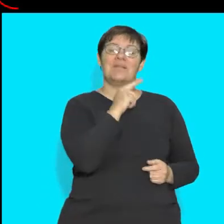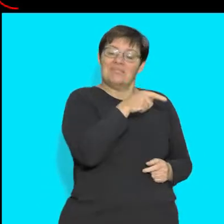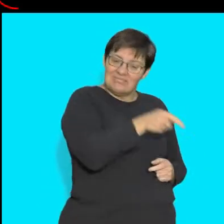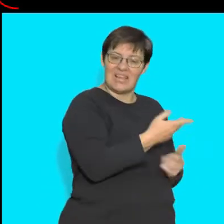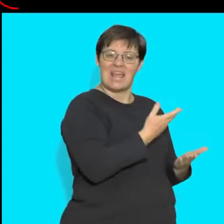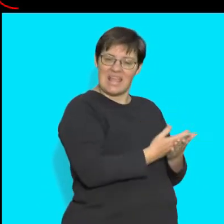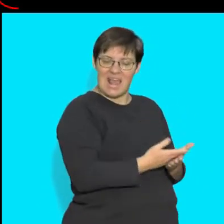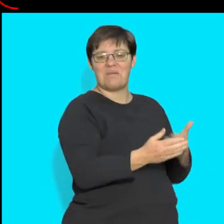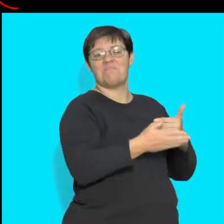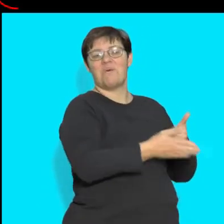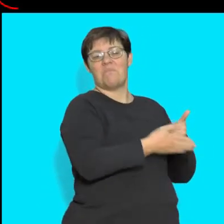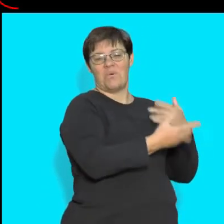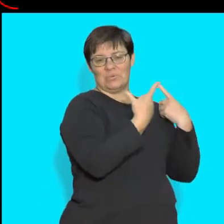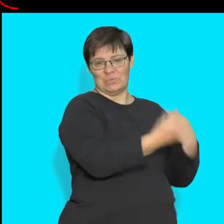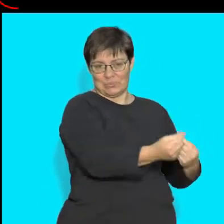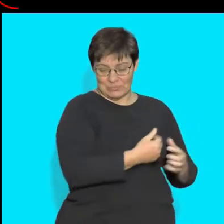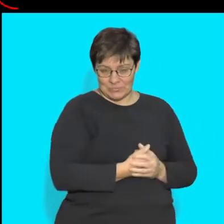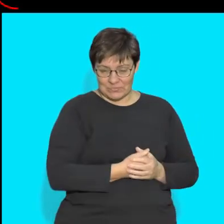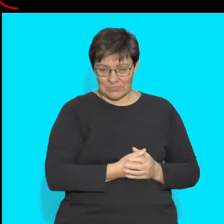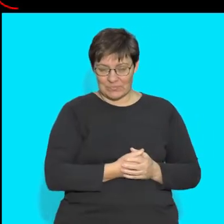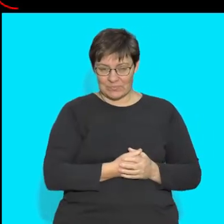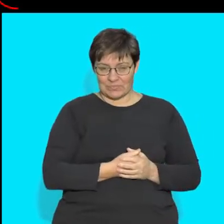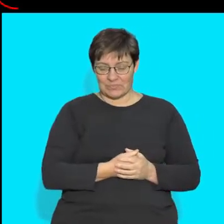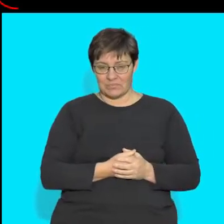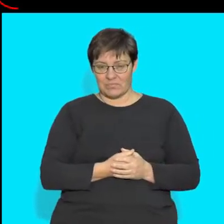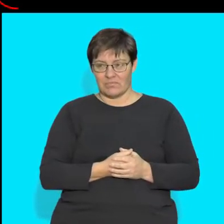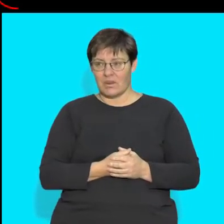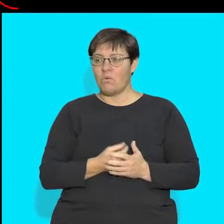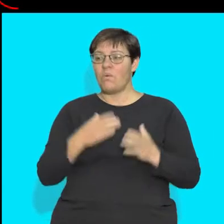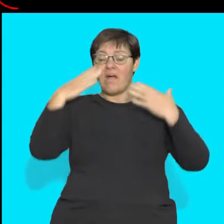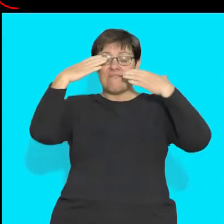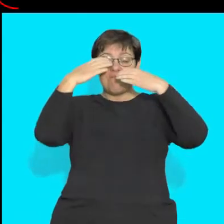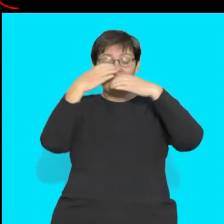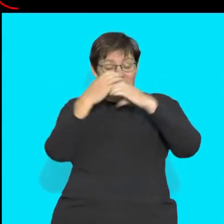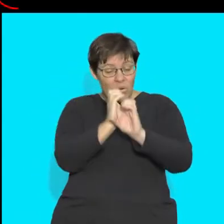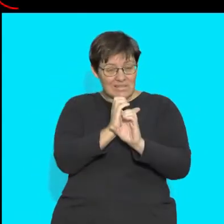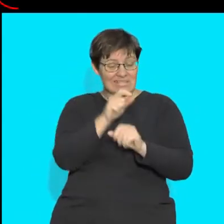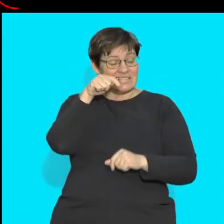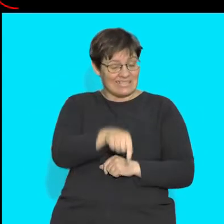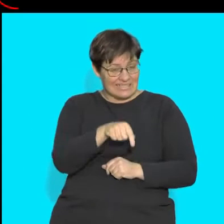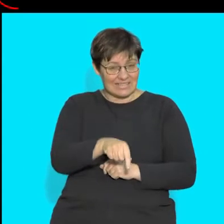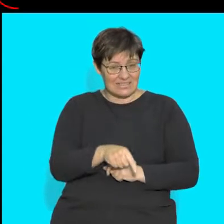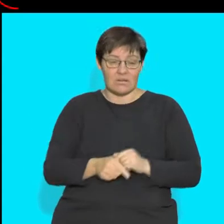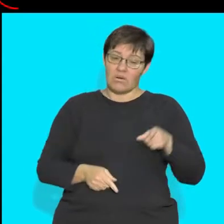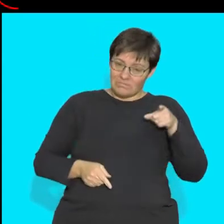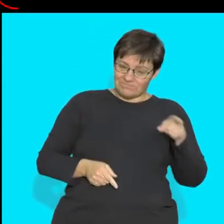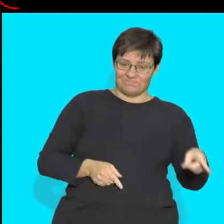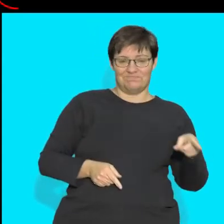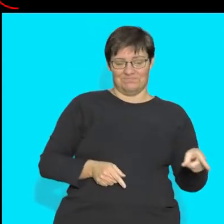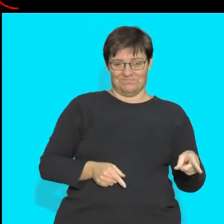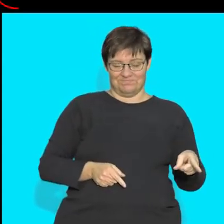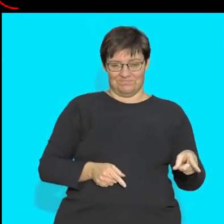are able to do more things. And we are going to concentrate in this section on